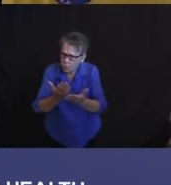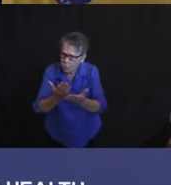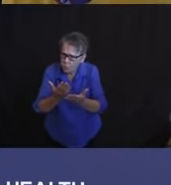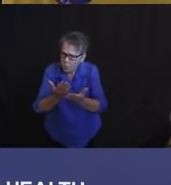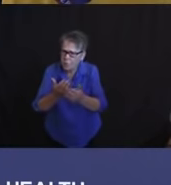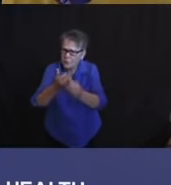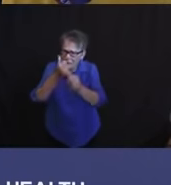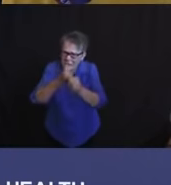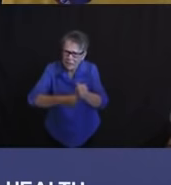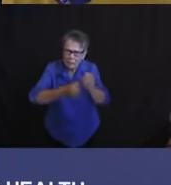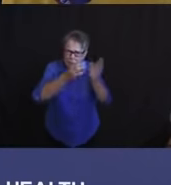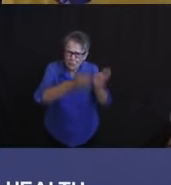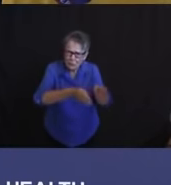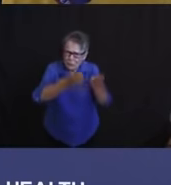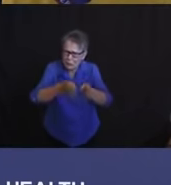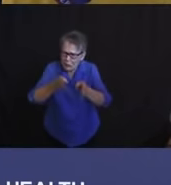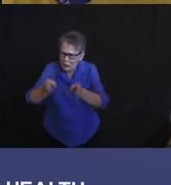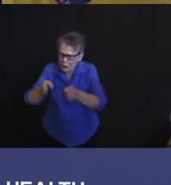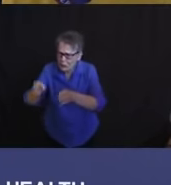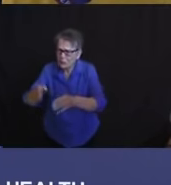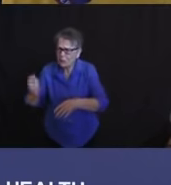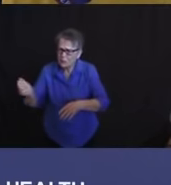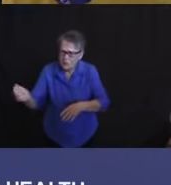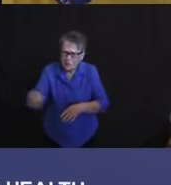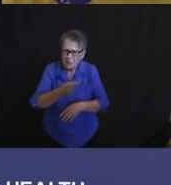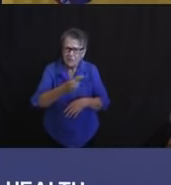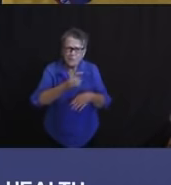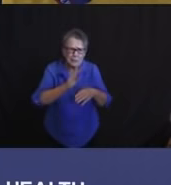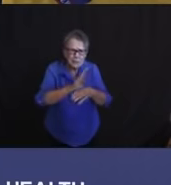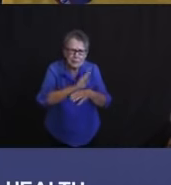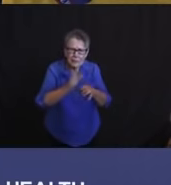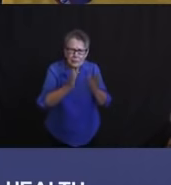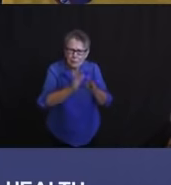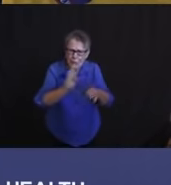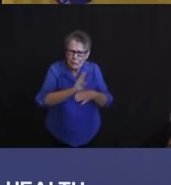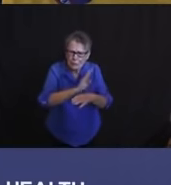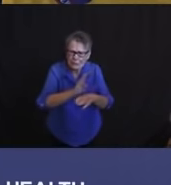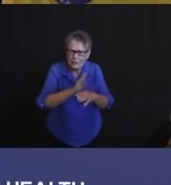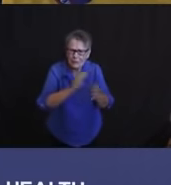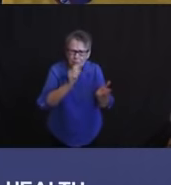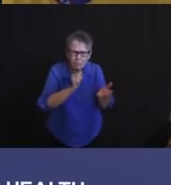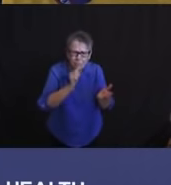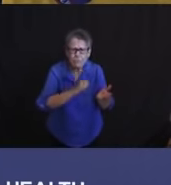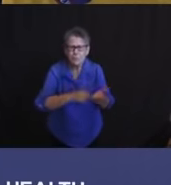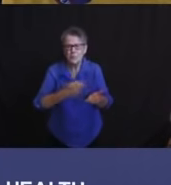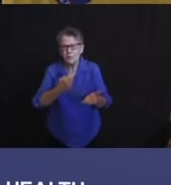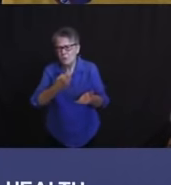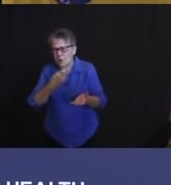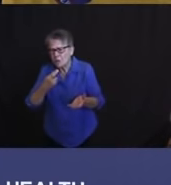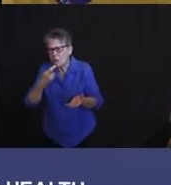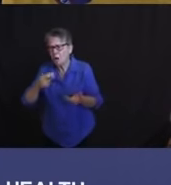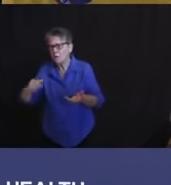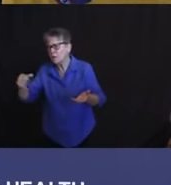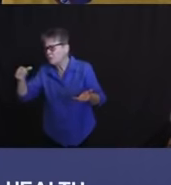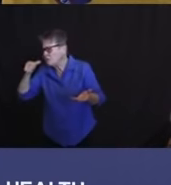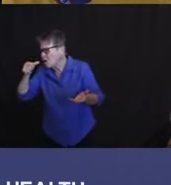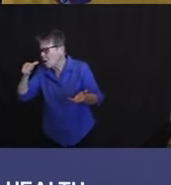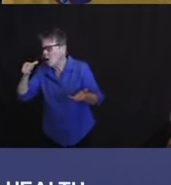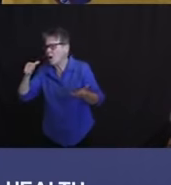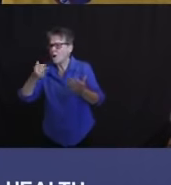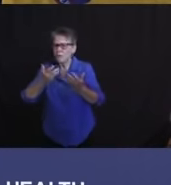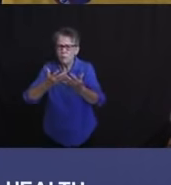restaurant, a bar, a mayor who's monitoring your beach traffic, folks going to state parks, folks